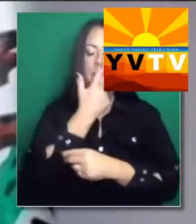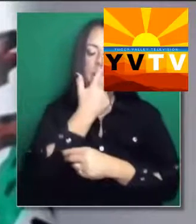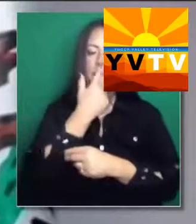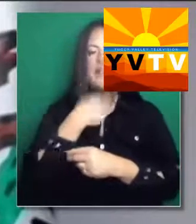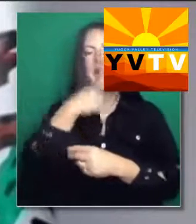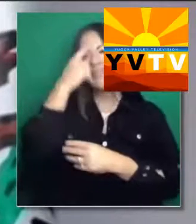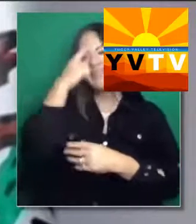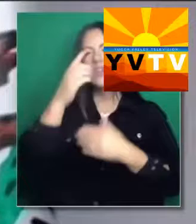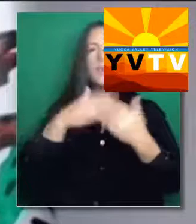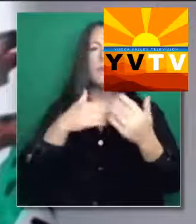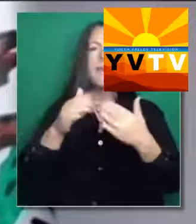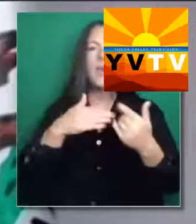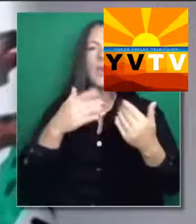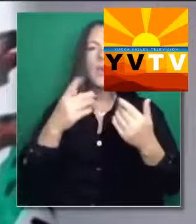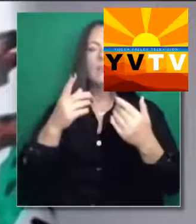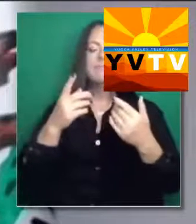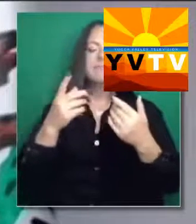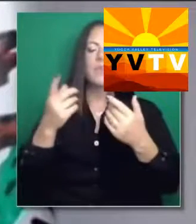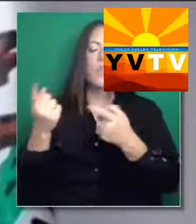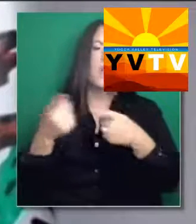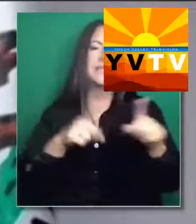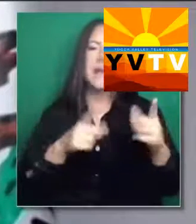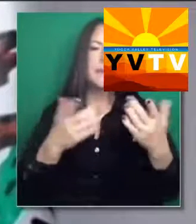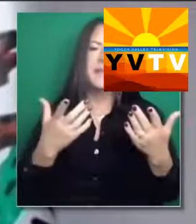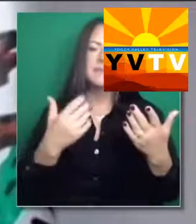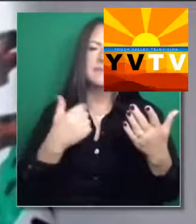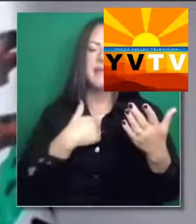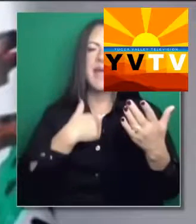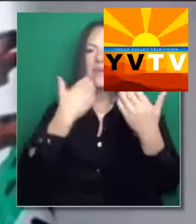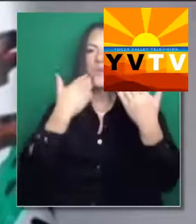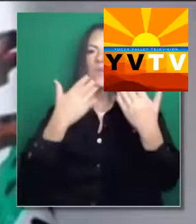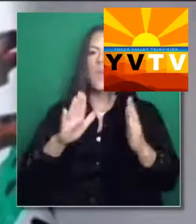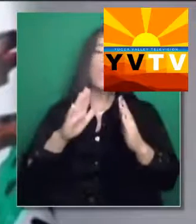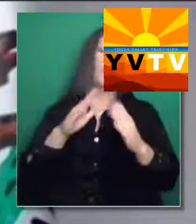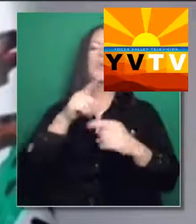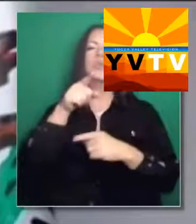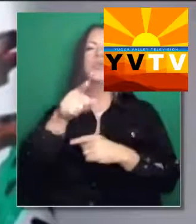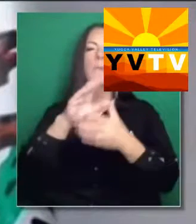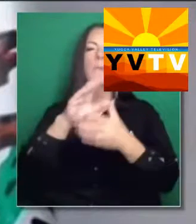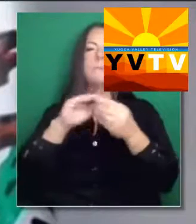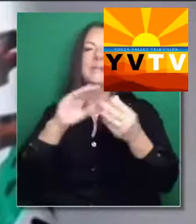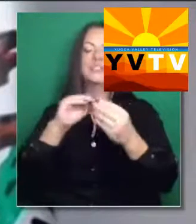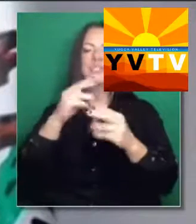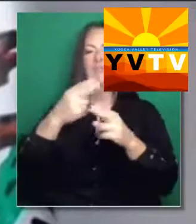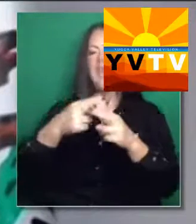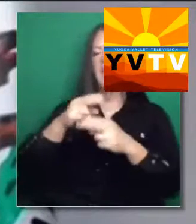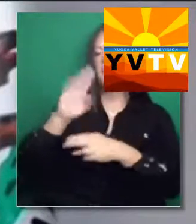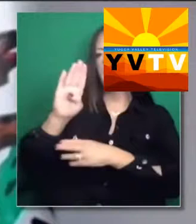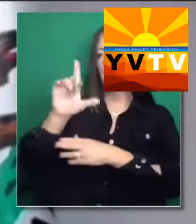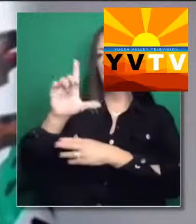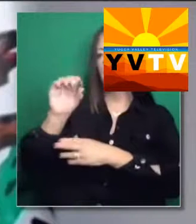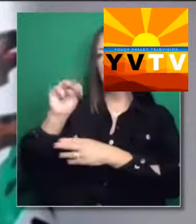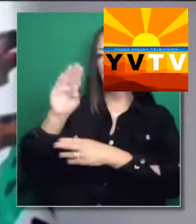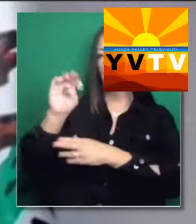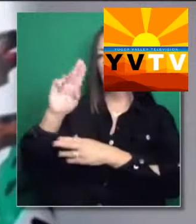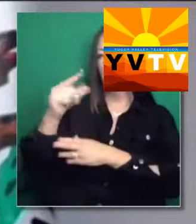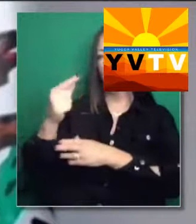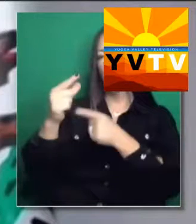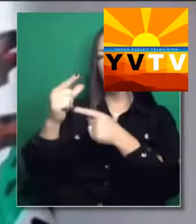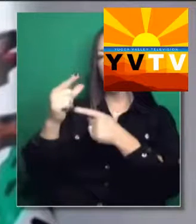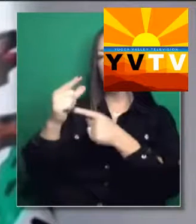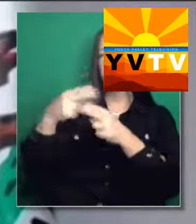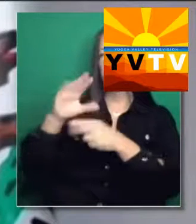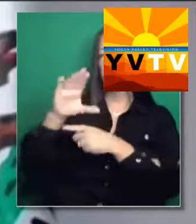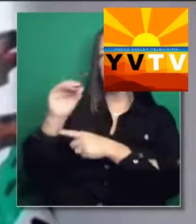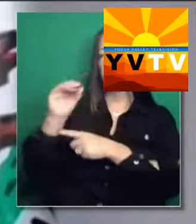no matter where we are. And I can't speak to Bloomberg tracker or any other tracker in specific because I haven't seen it, but I know that